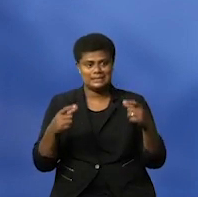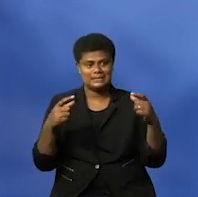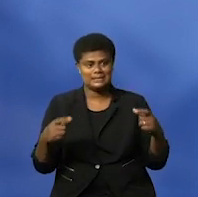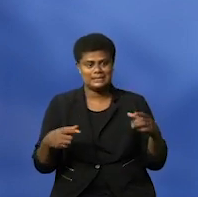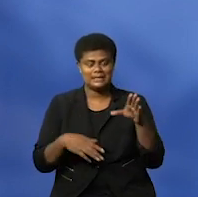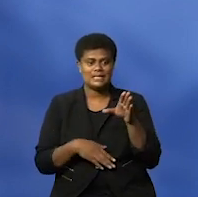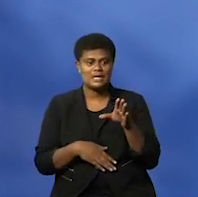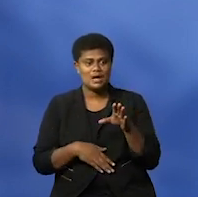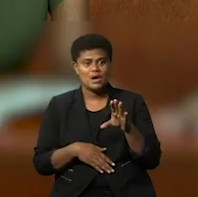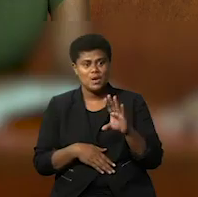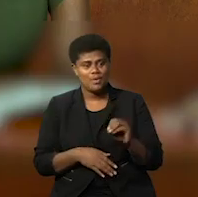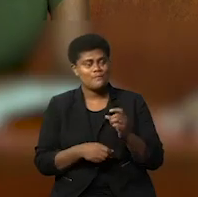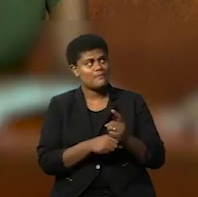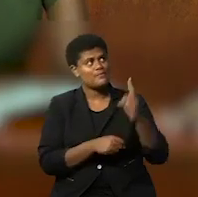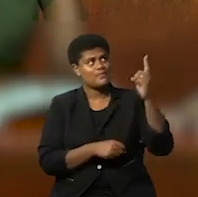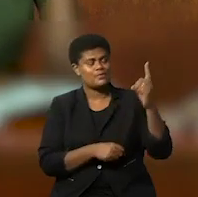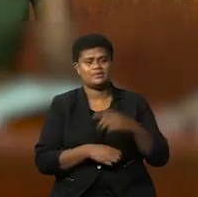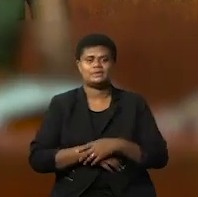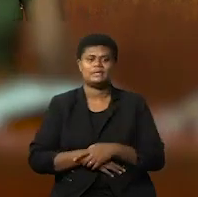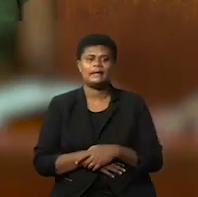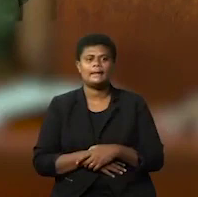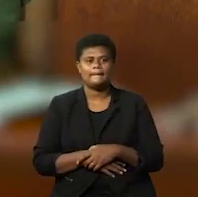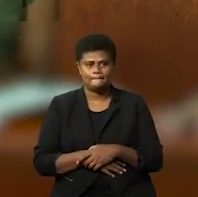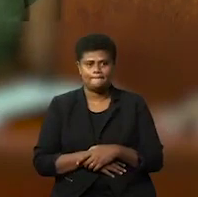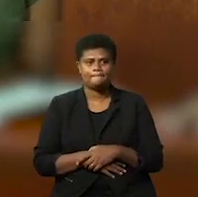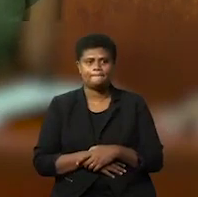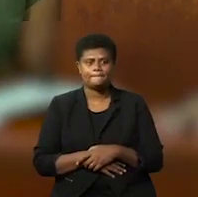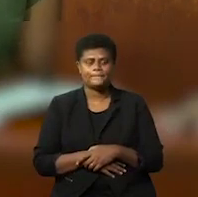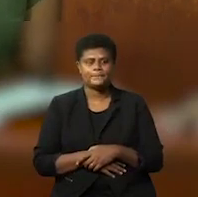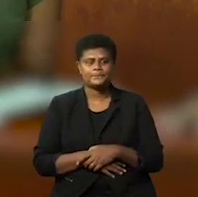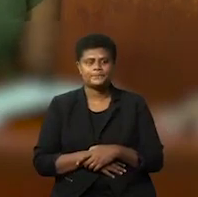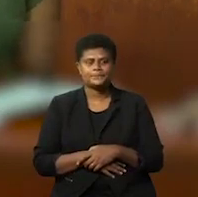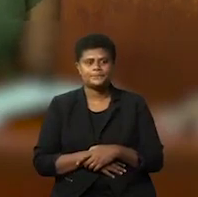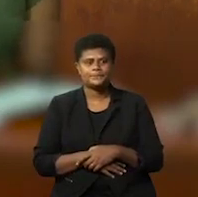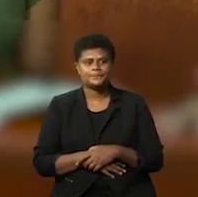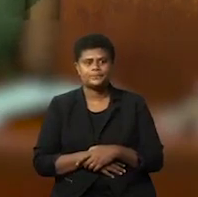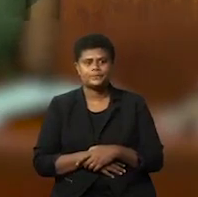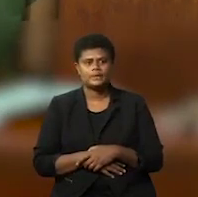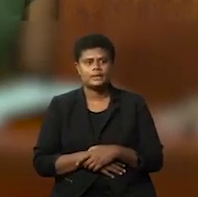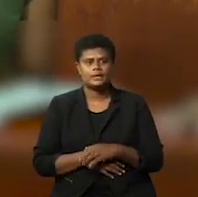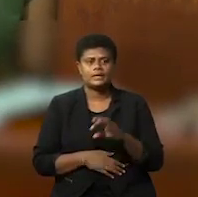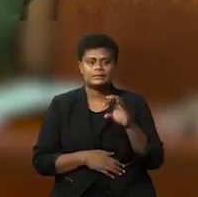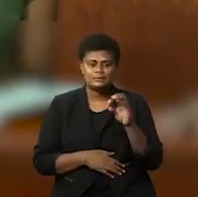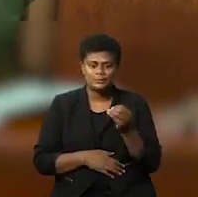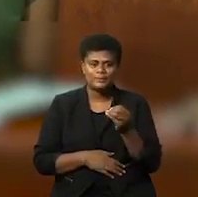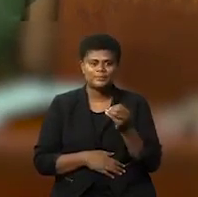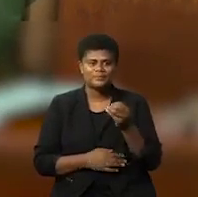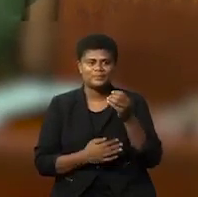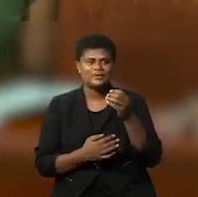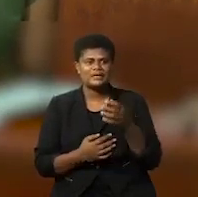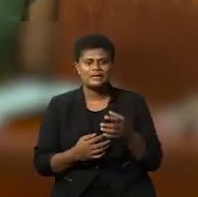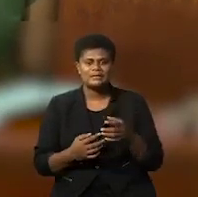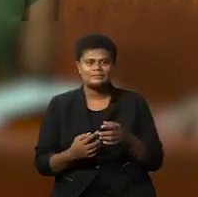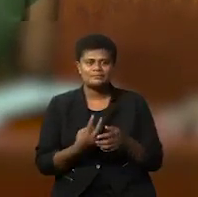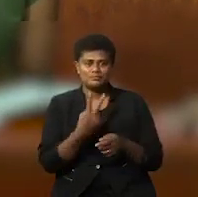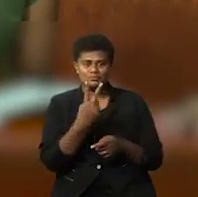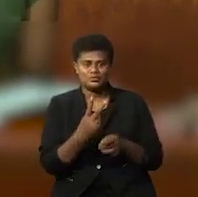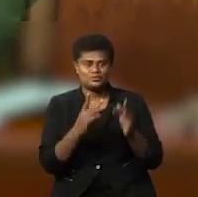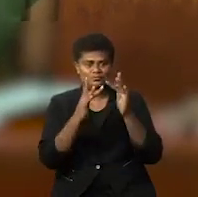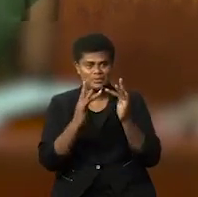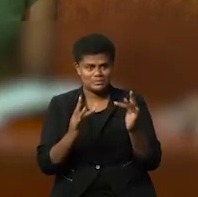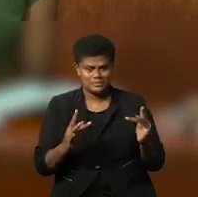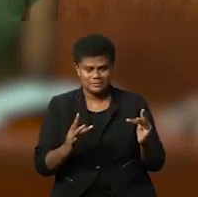of angels." Now you find here the contrast between Mount Zion and Mount Sinai. Mount